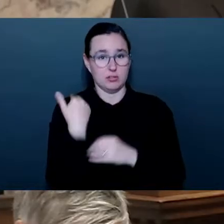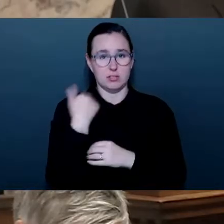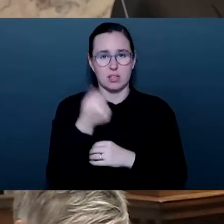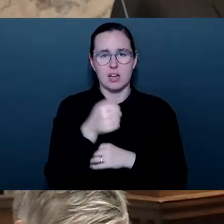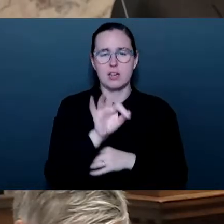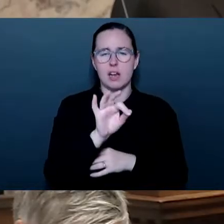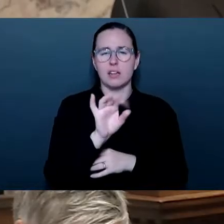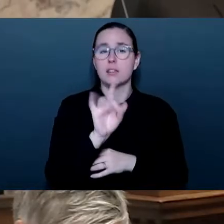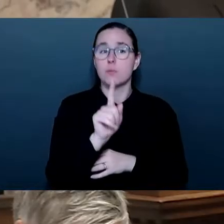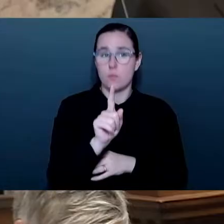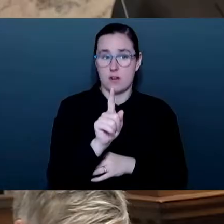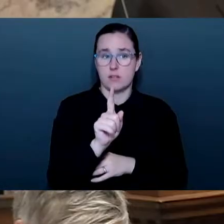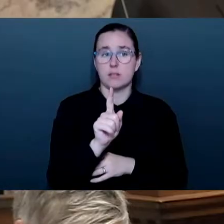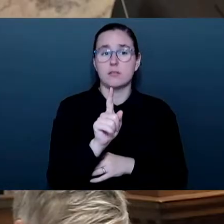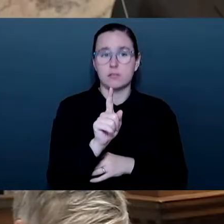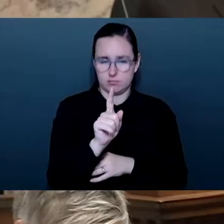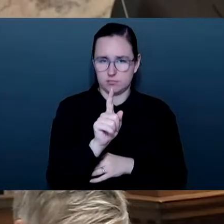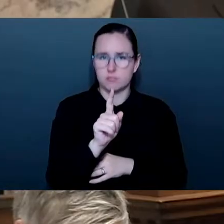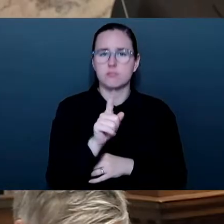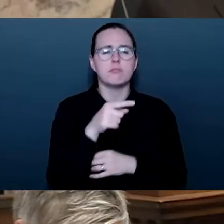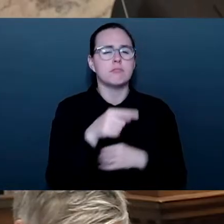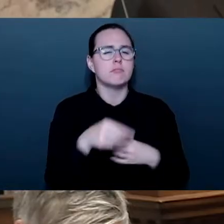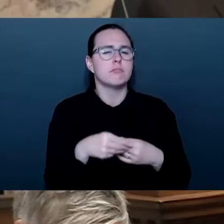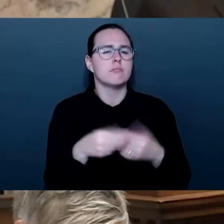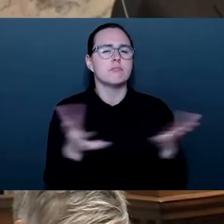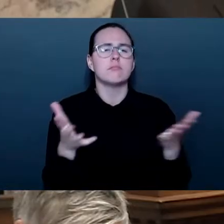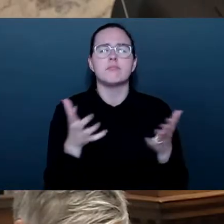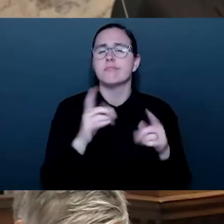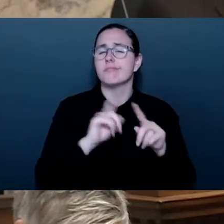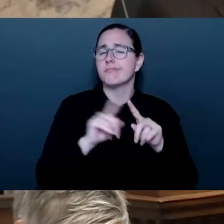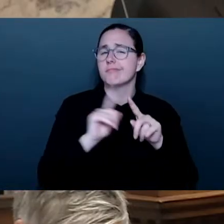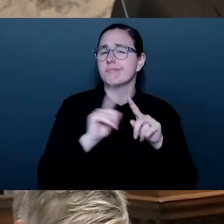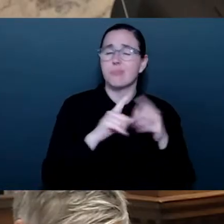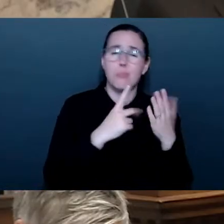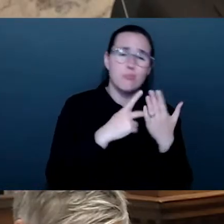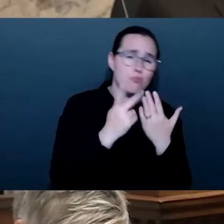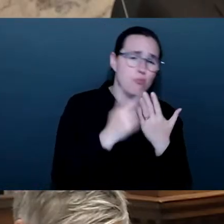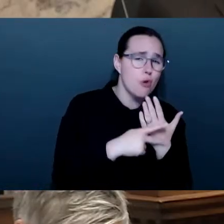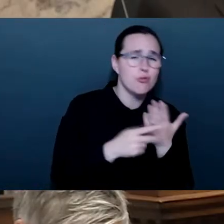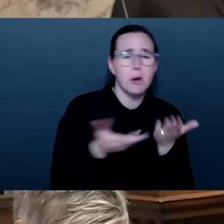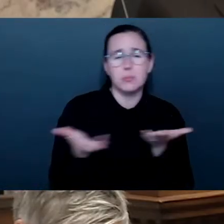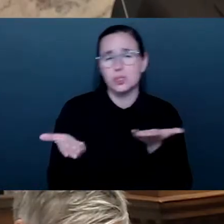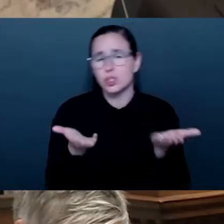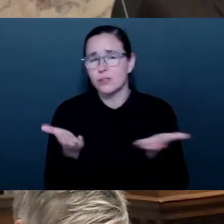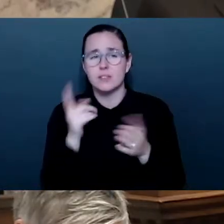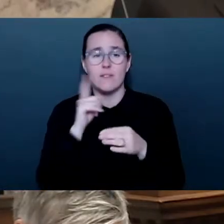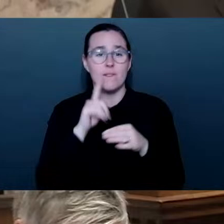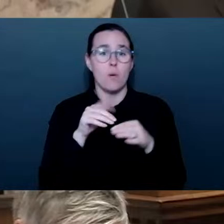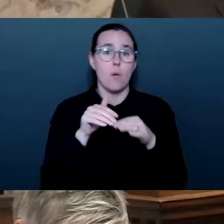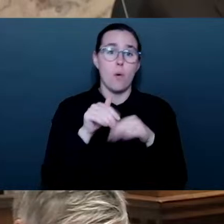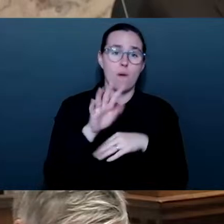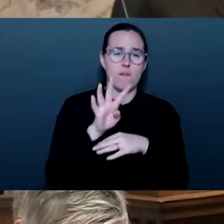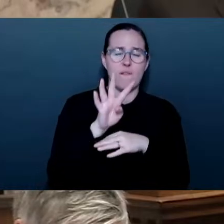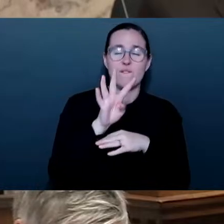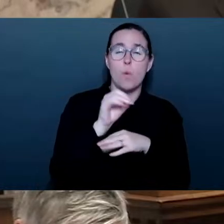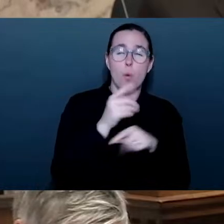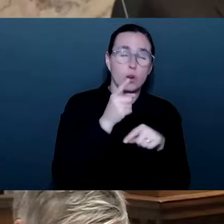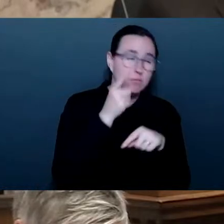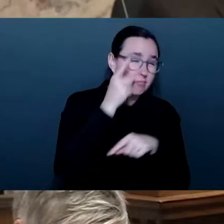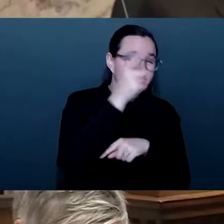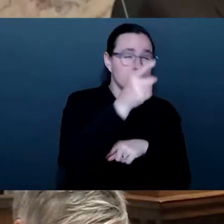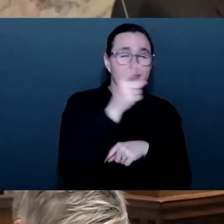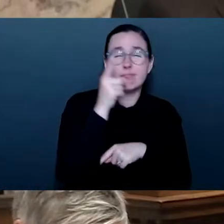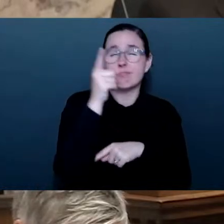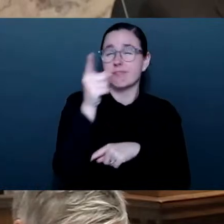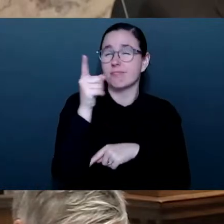remote communities throughout Bulkley Valley, the Hazeltons, Stikine, Lakes District, Burns Lake, Houston, and Terrace. They serve over